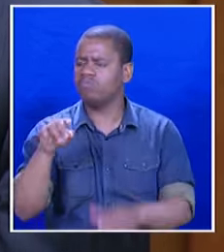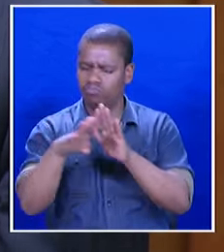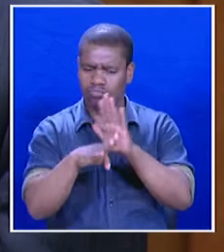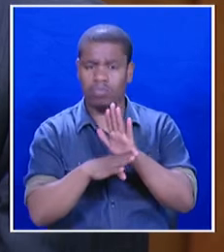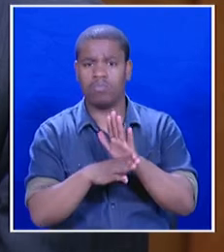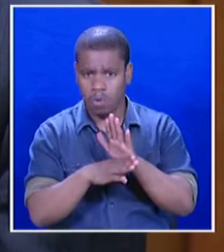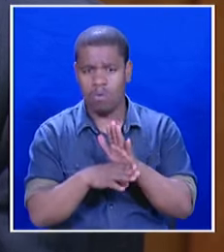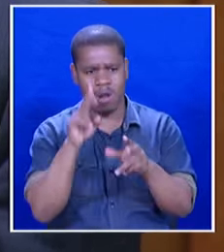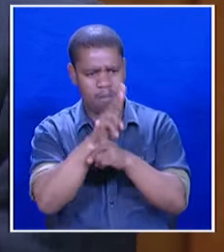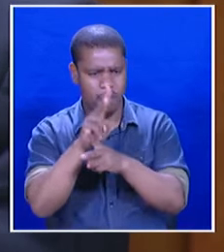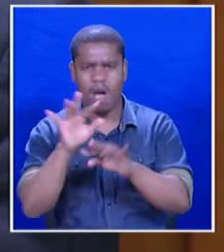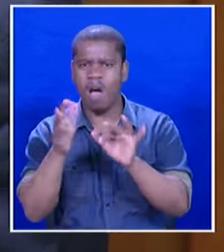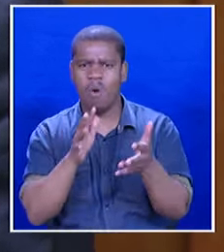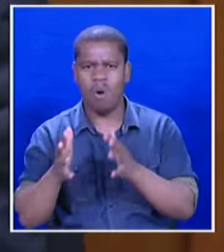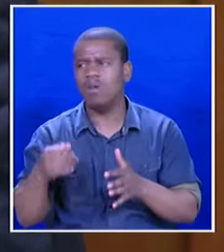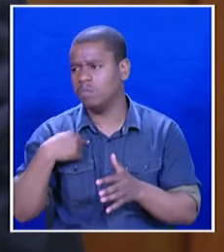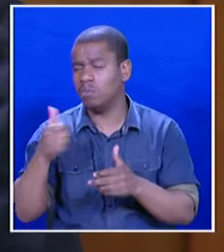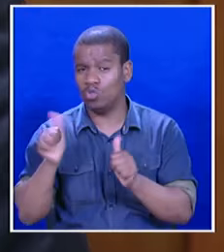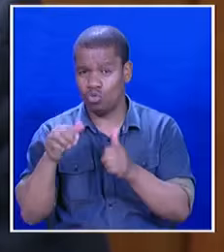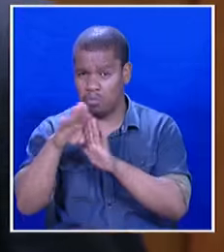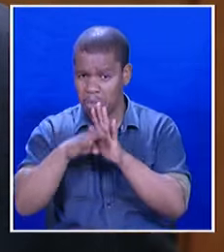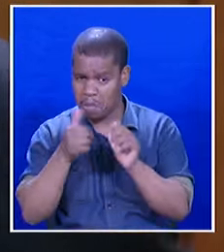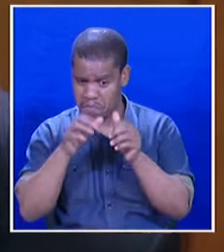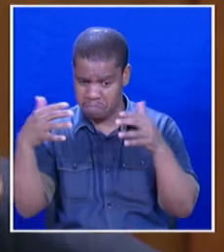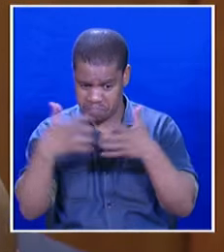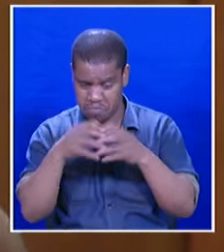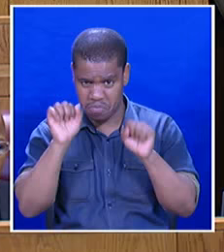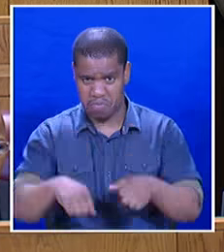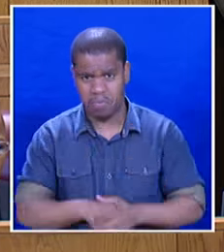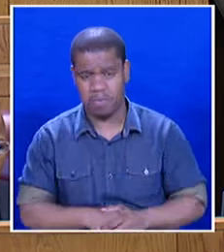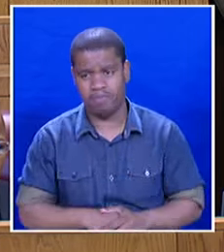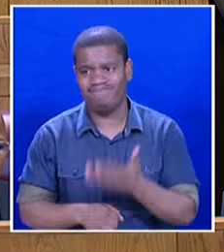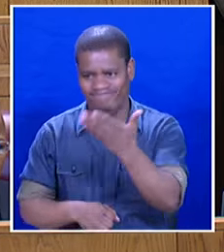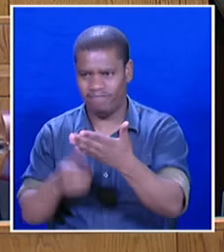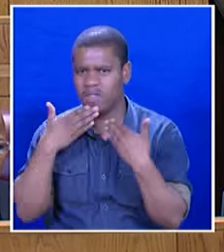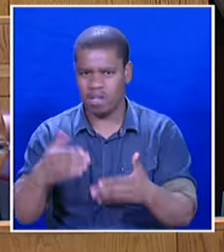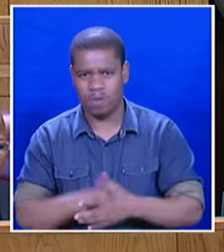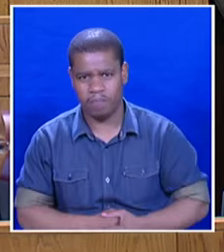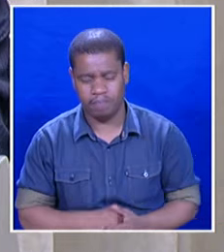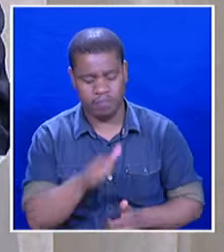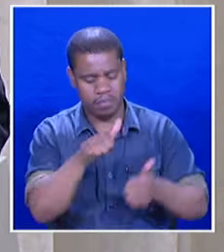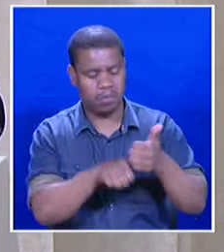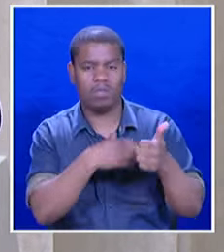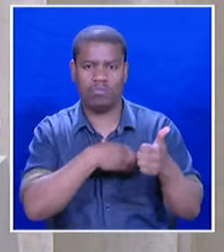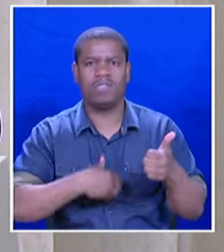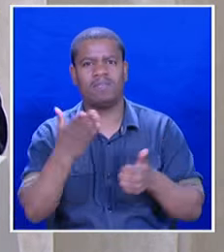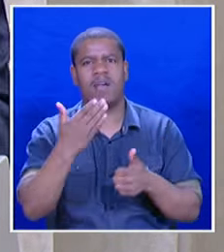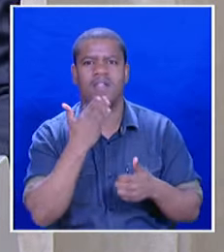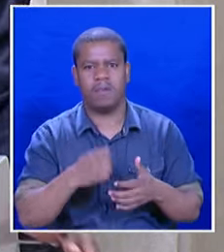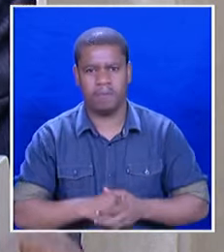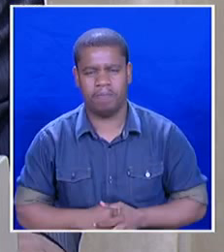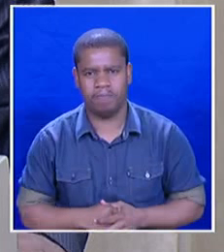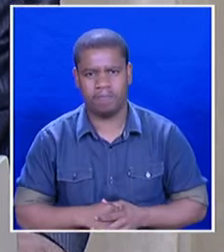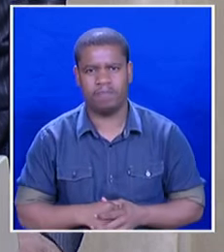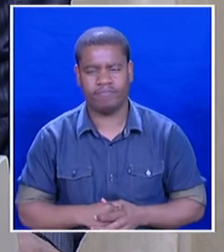achieve out of it? Thank you very much, Chair. Deputy President. Chairperson, thank you. I'd like to thank the Honourable Member